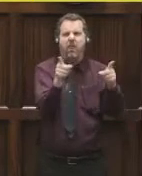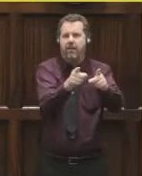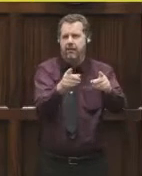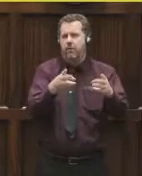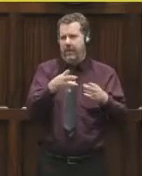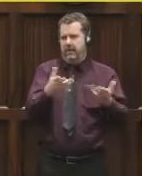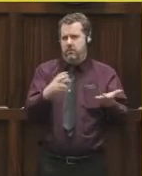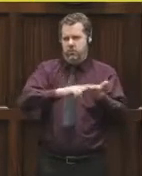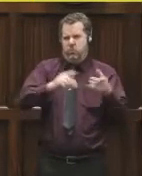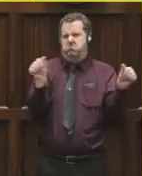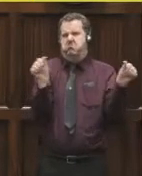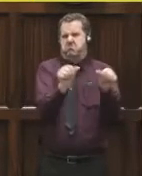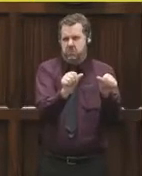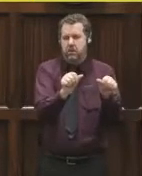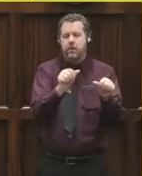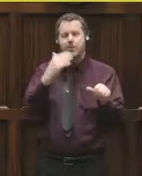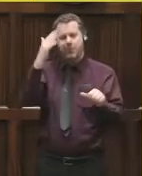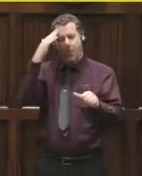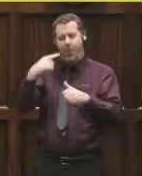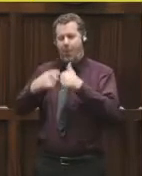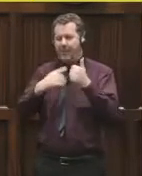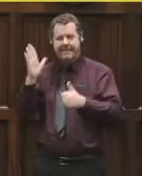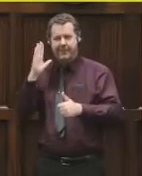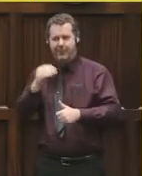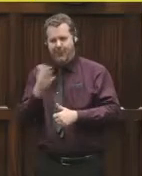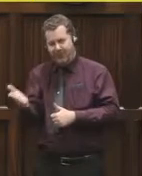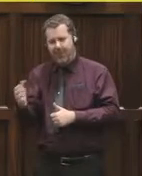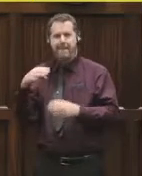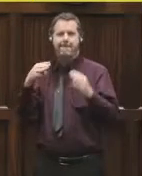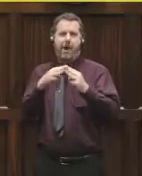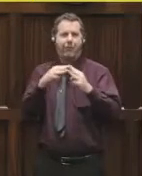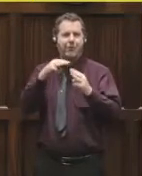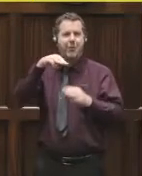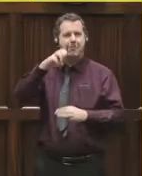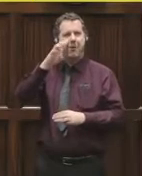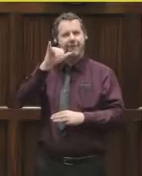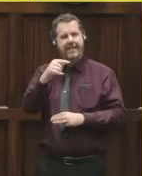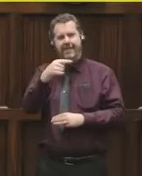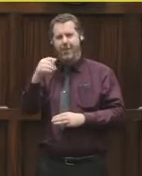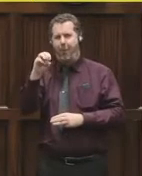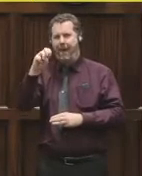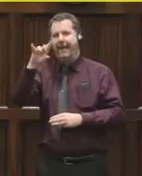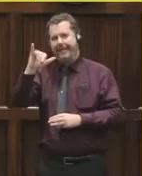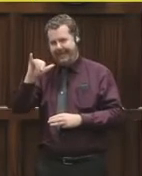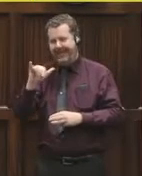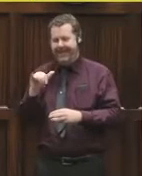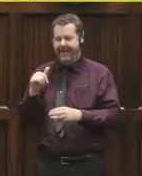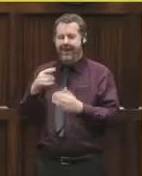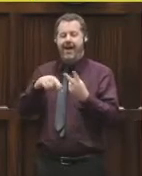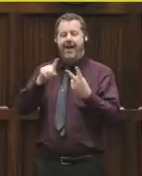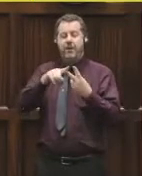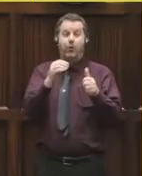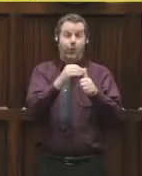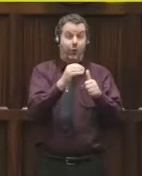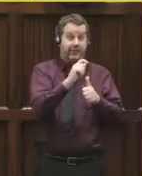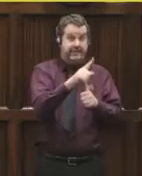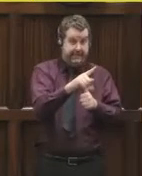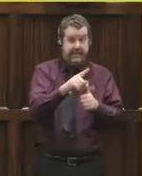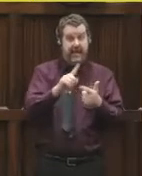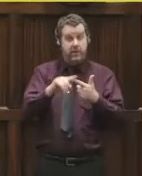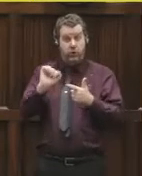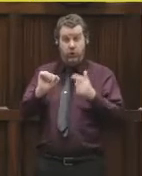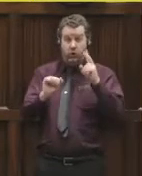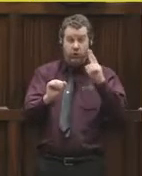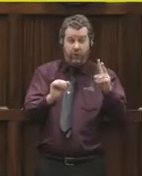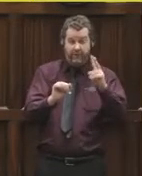to Deputy Margaret Murphy O'Mahony when it comes to these contributions, and I have listened very carefully to my other deputies and our views, and I listen to